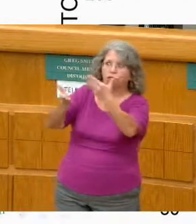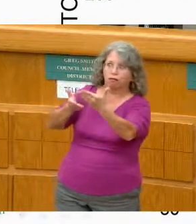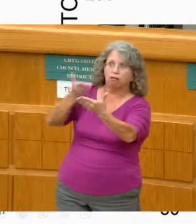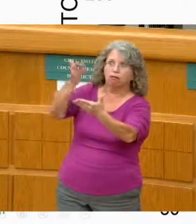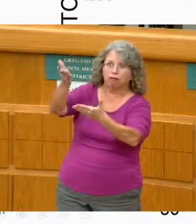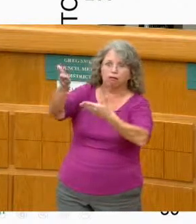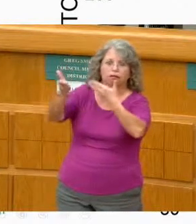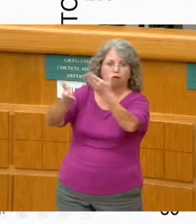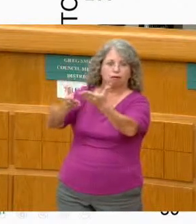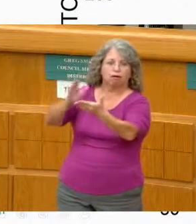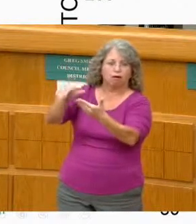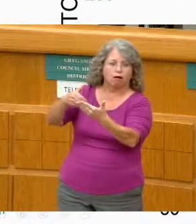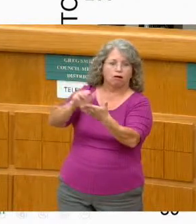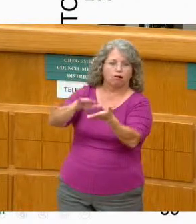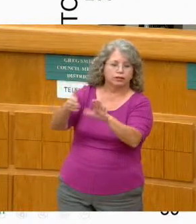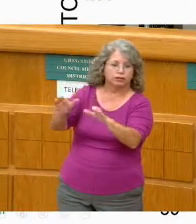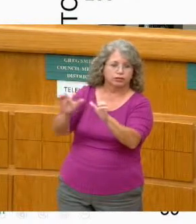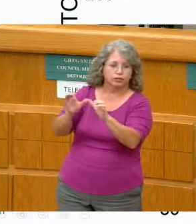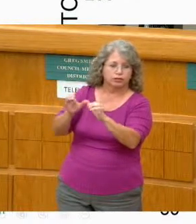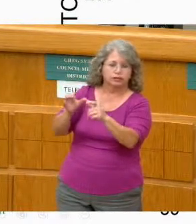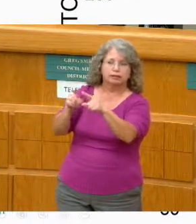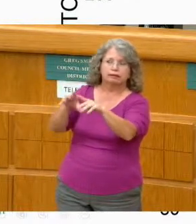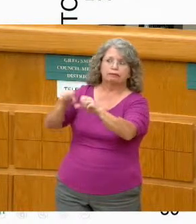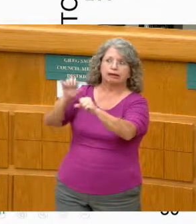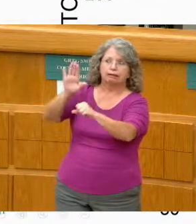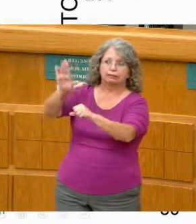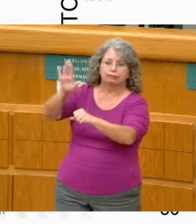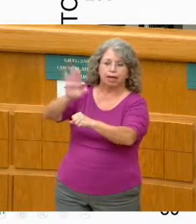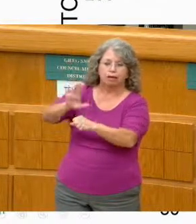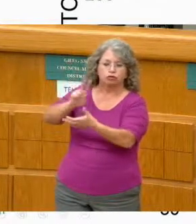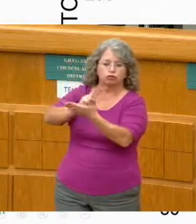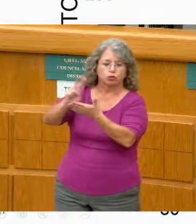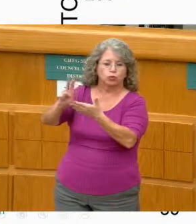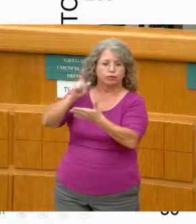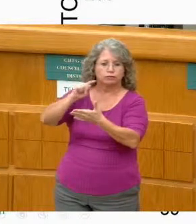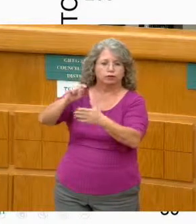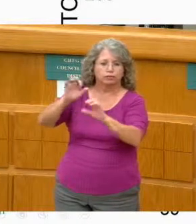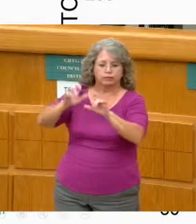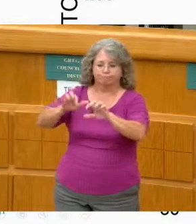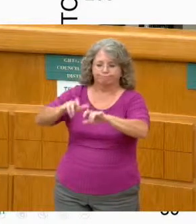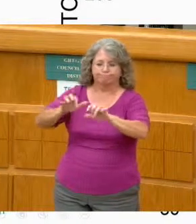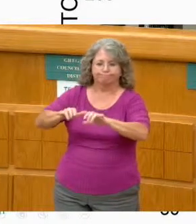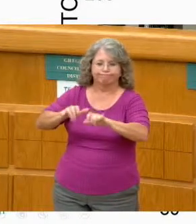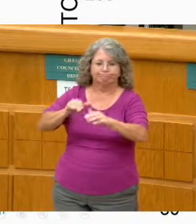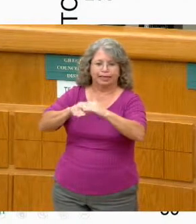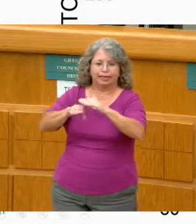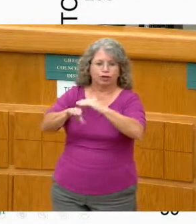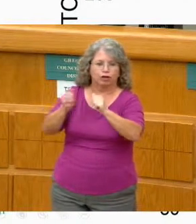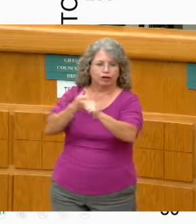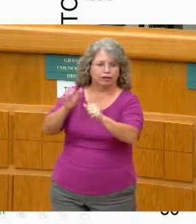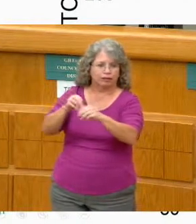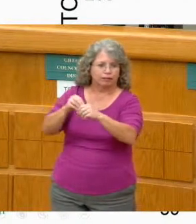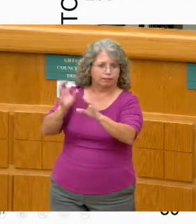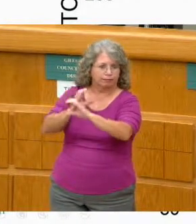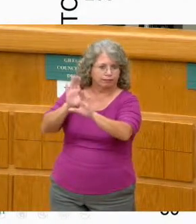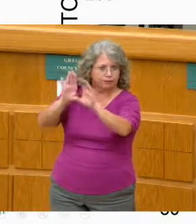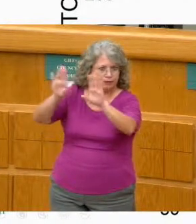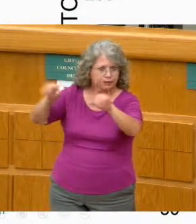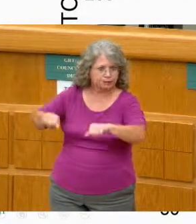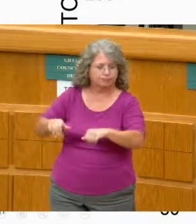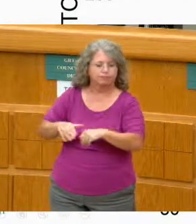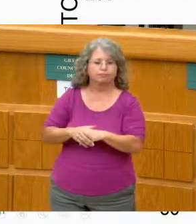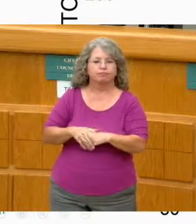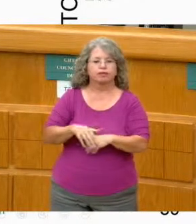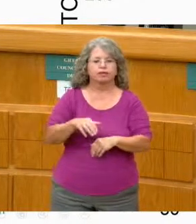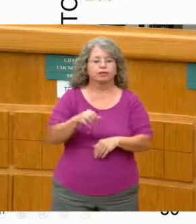to go through and officially log, and it takes about 14 days for them to log them. In the brown, what we're showing